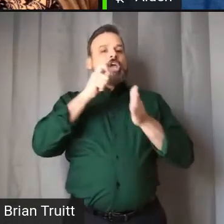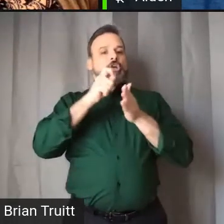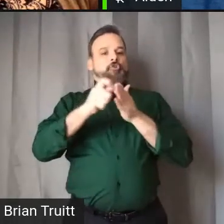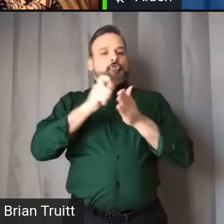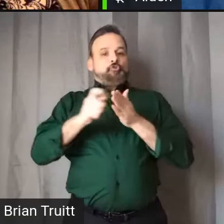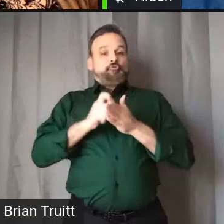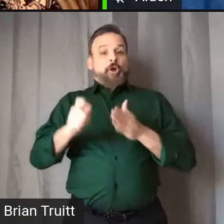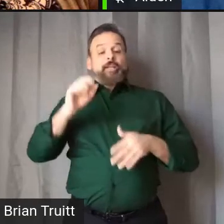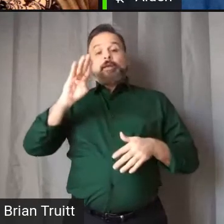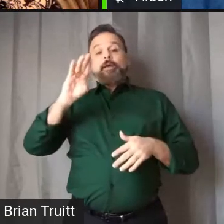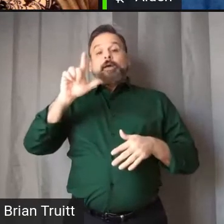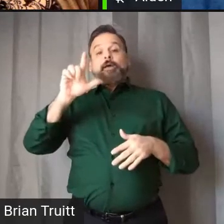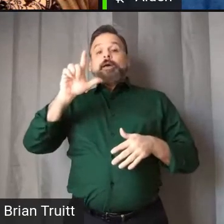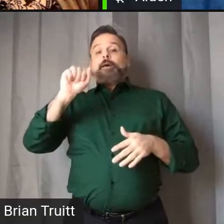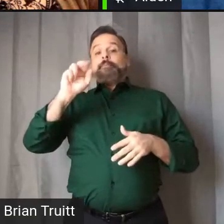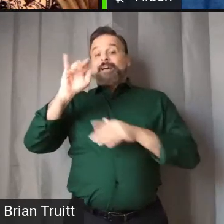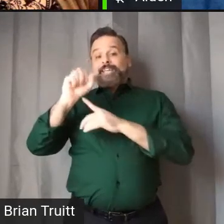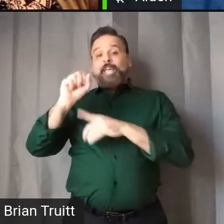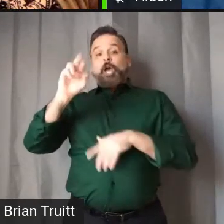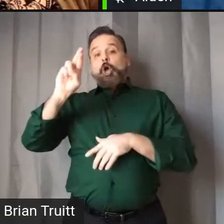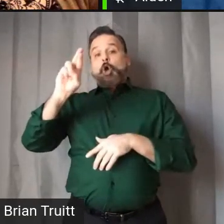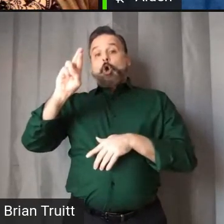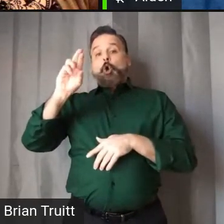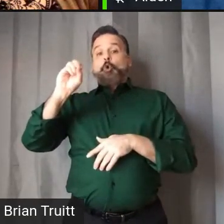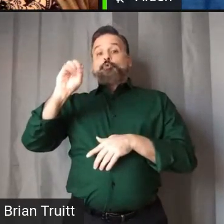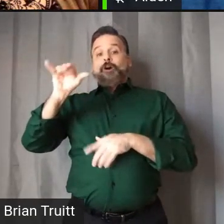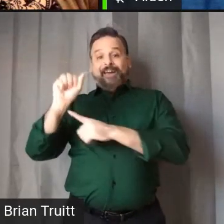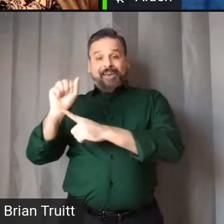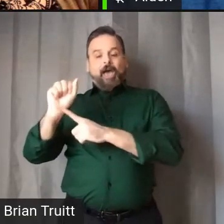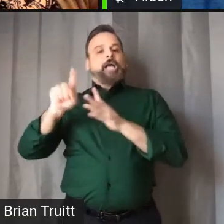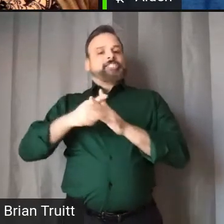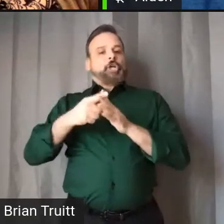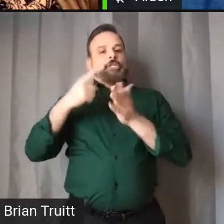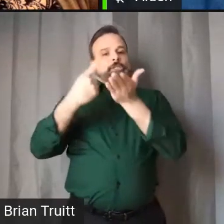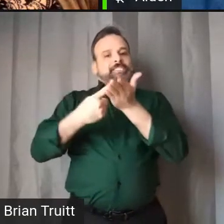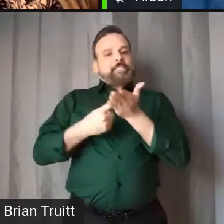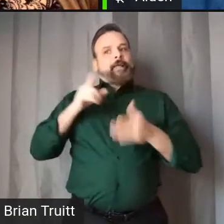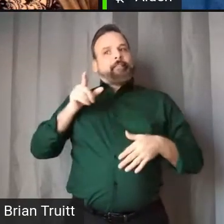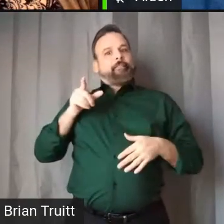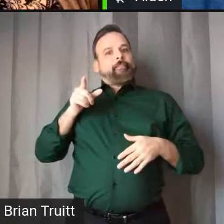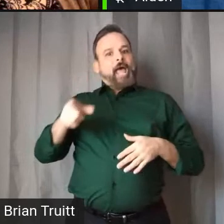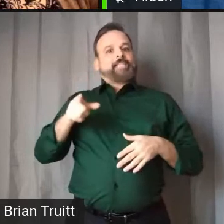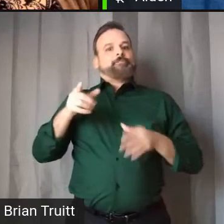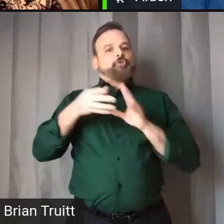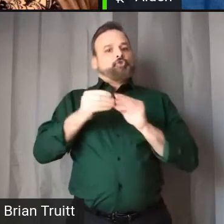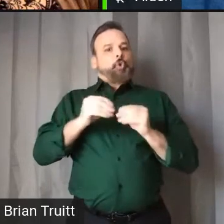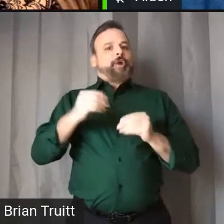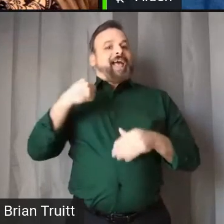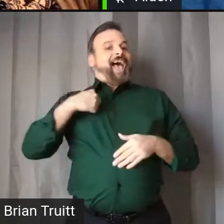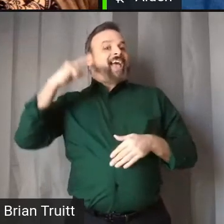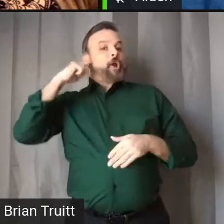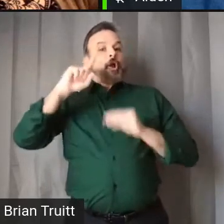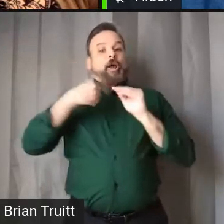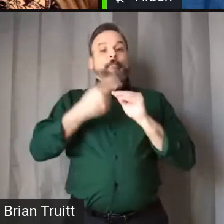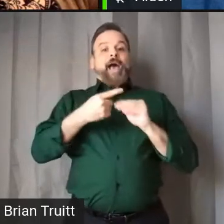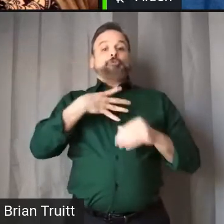Roja. And I started talking about that version of Snow White and Rose Red that I heard growing up, because